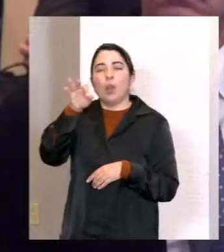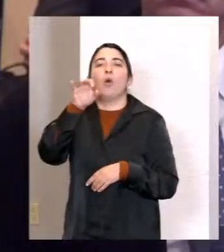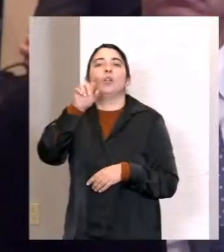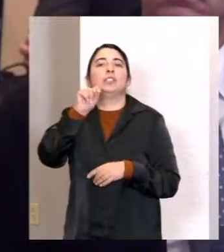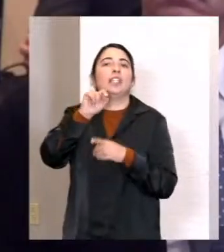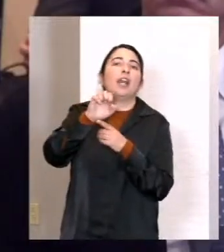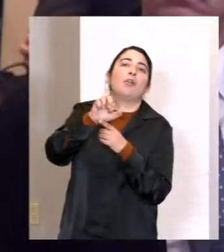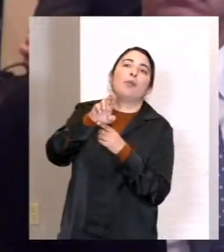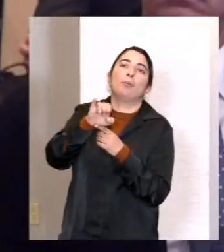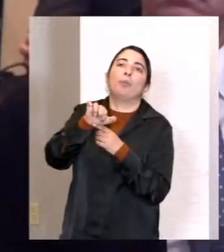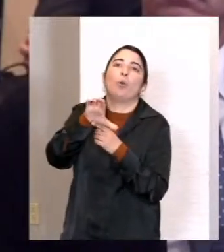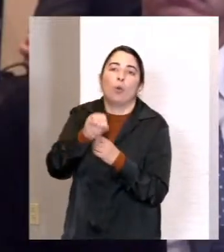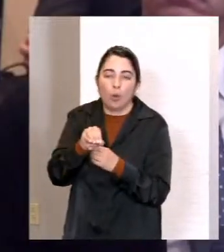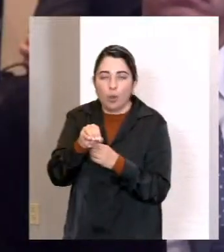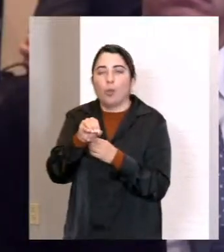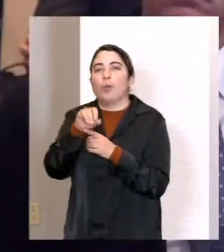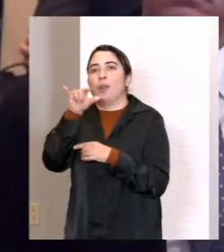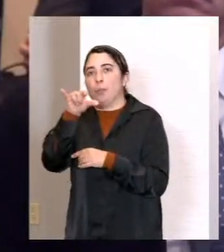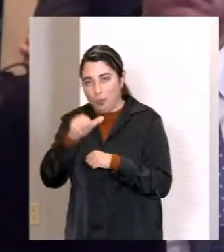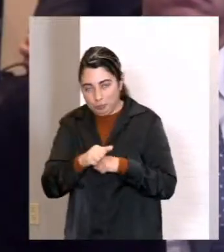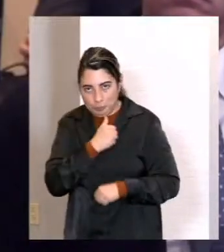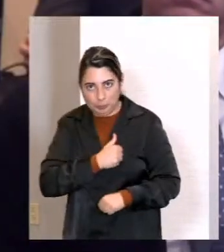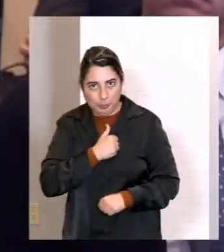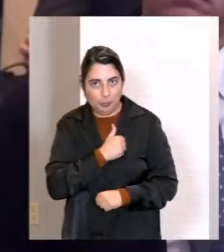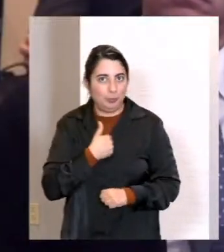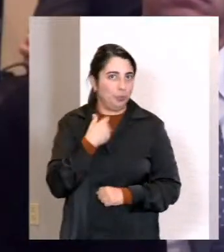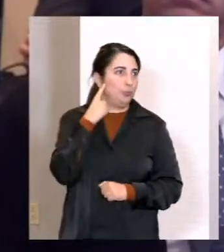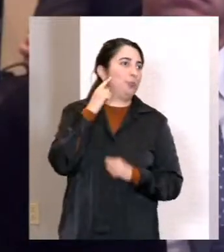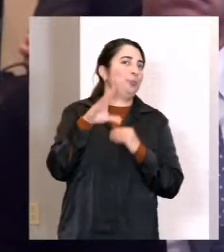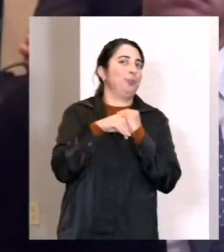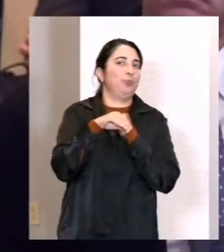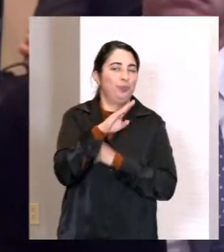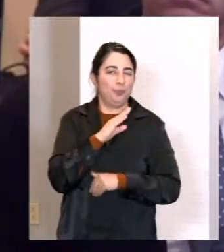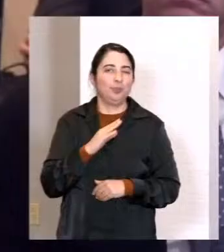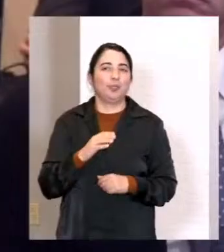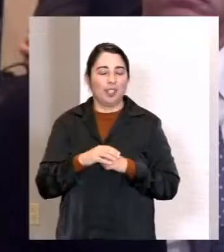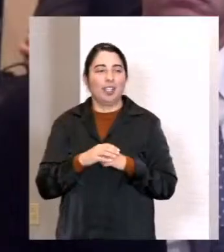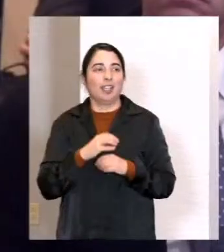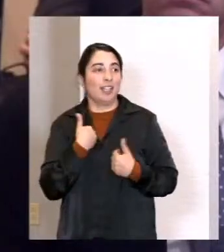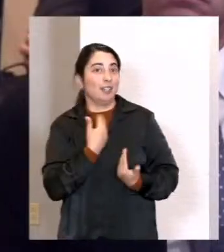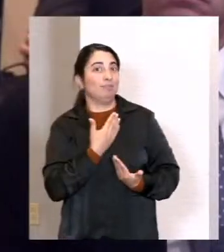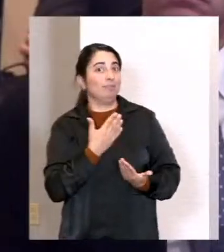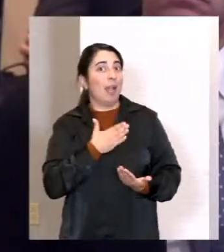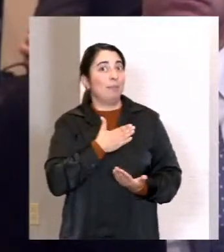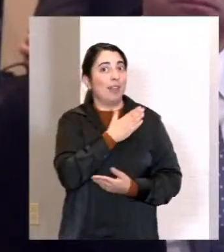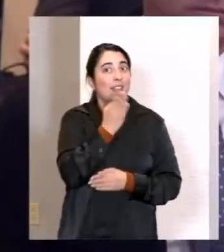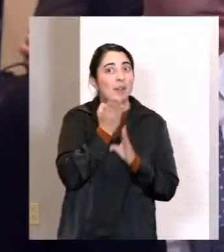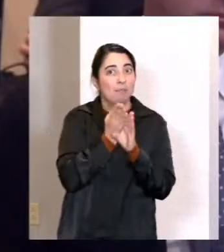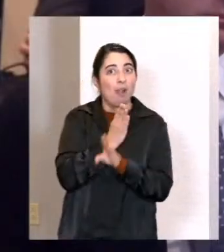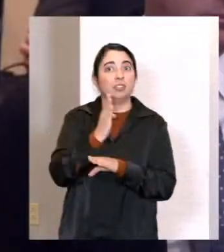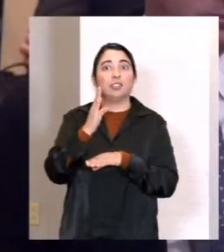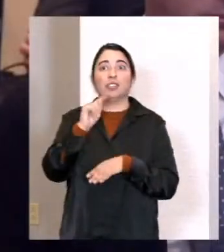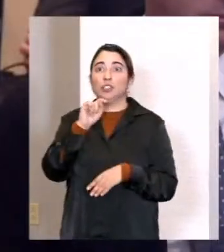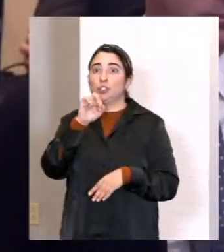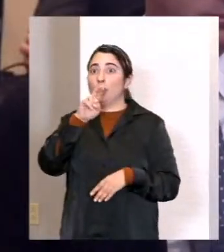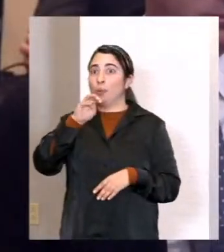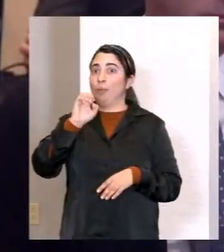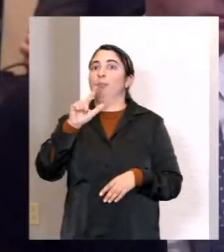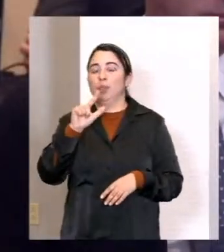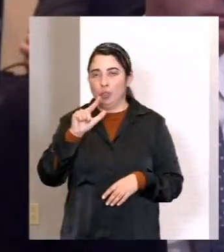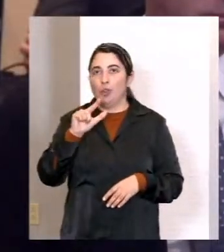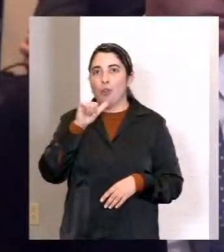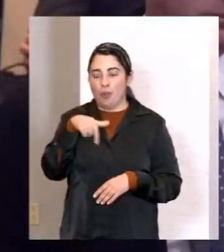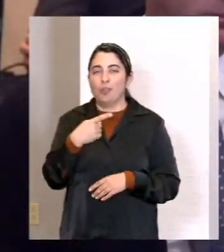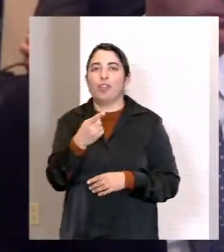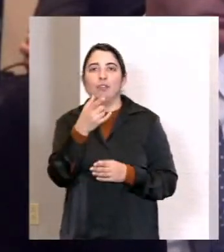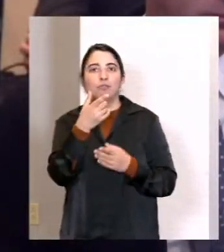And I am glad you're doing the renovation of the bus terminal in Midtown. And I will say I like